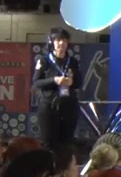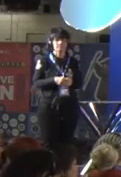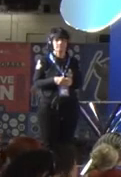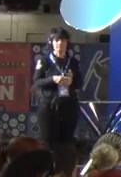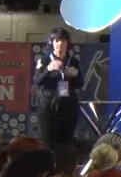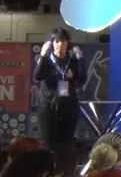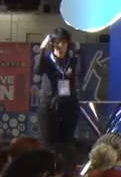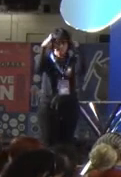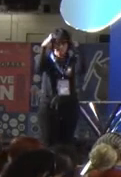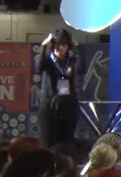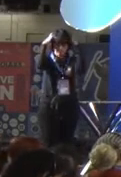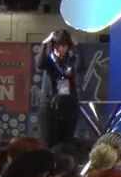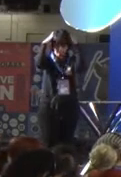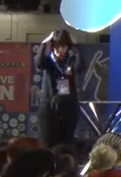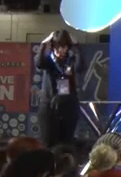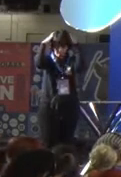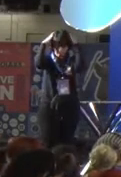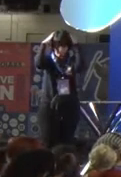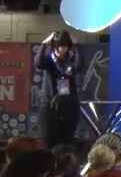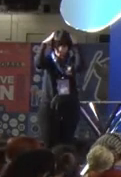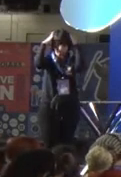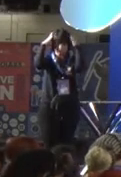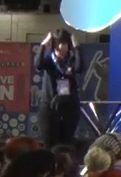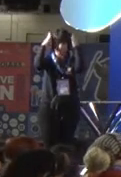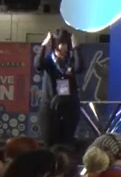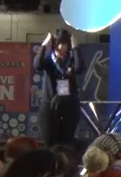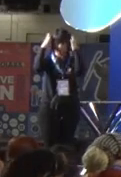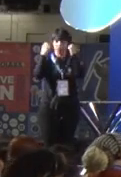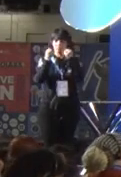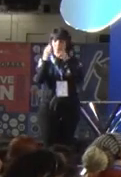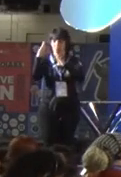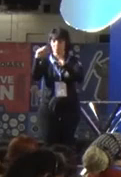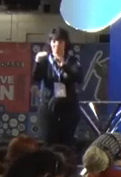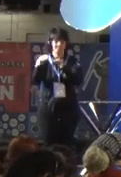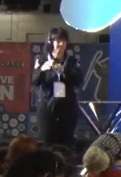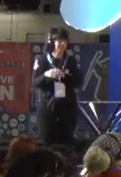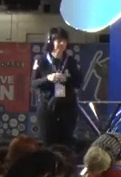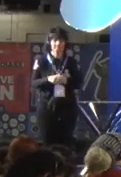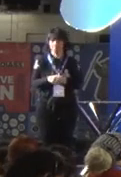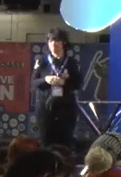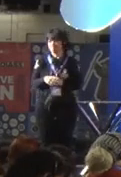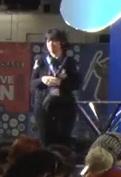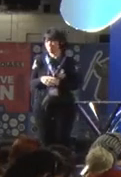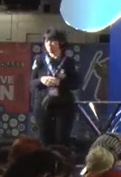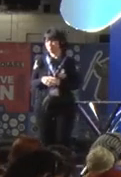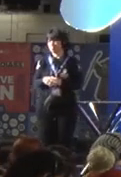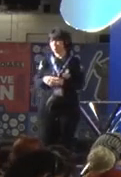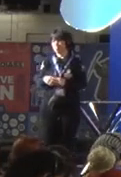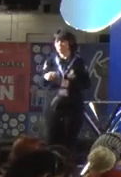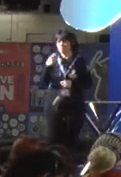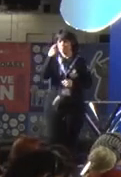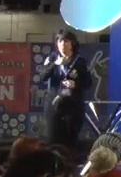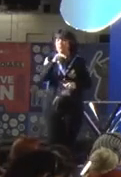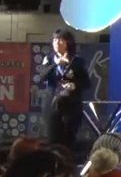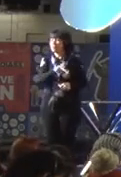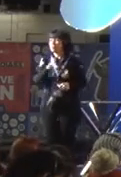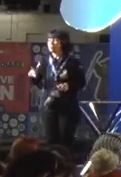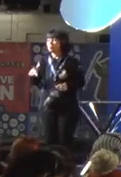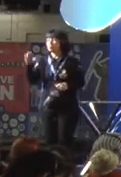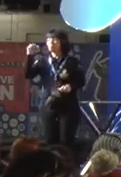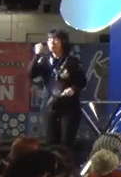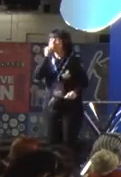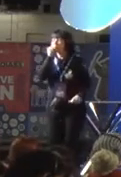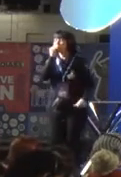Oi. Oh, sorry. Boa noite. Eu sou professora de